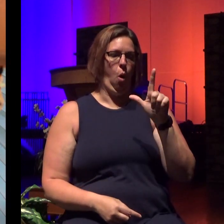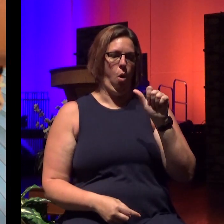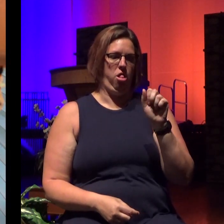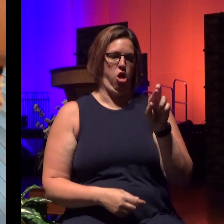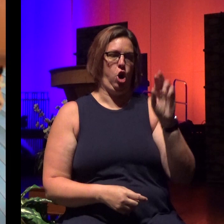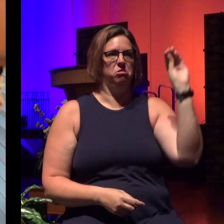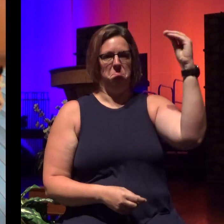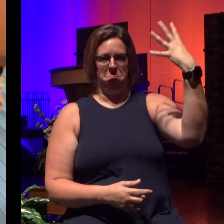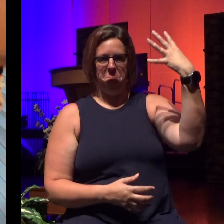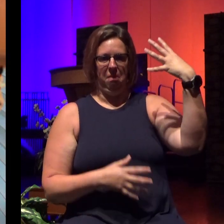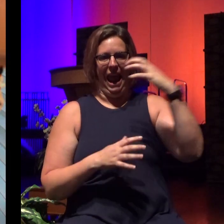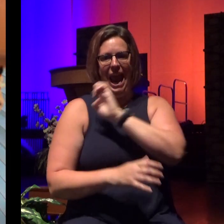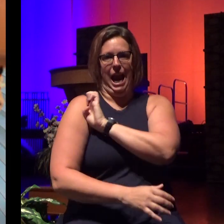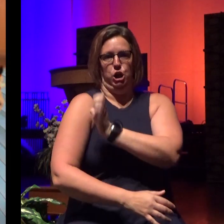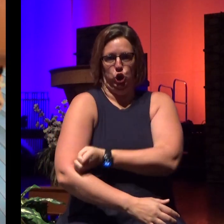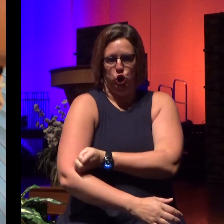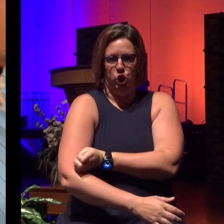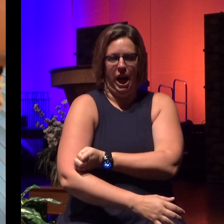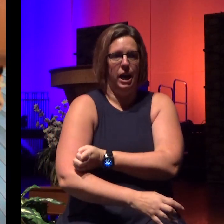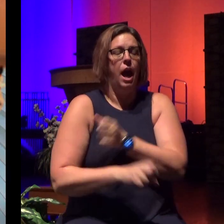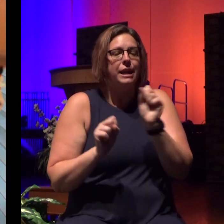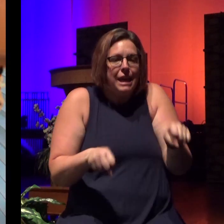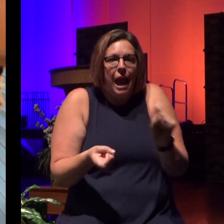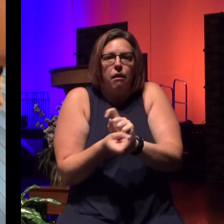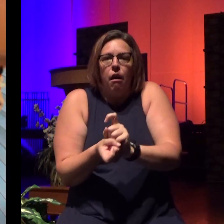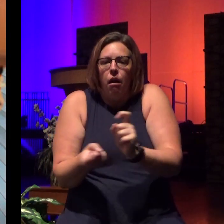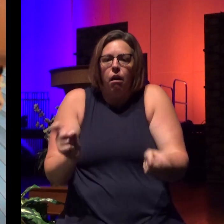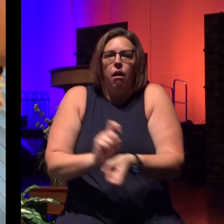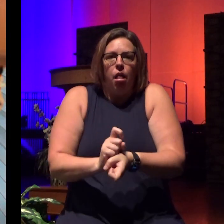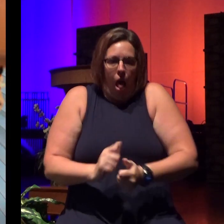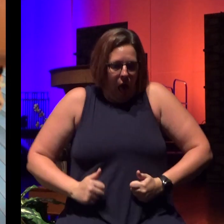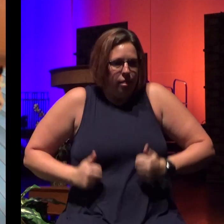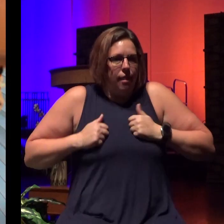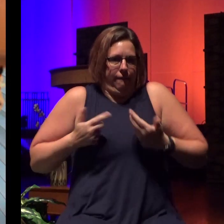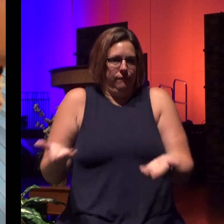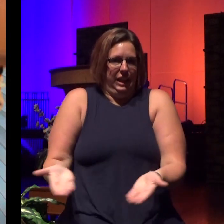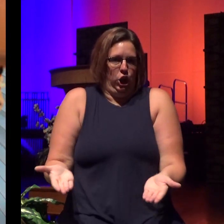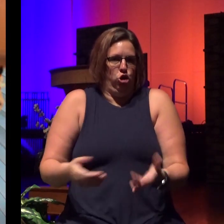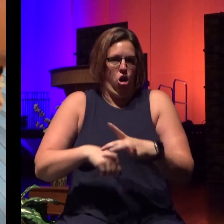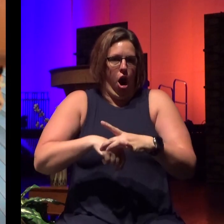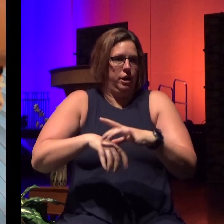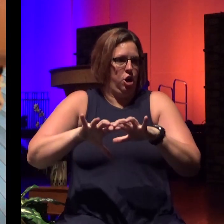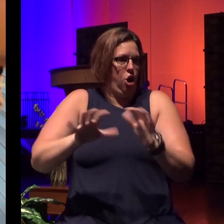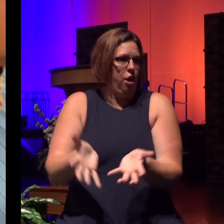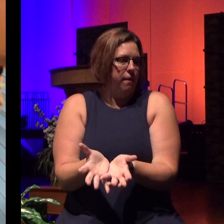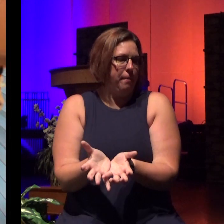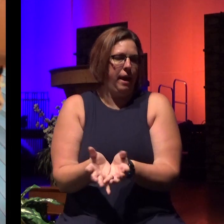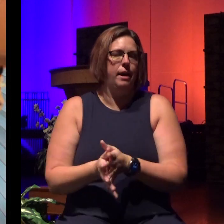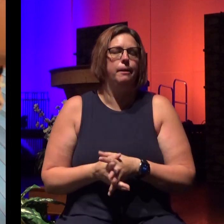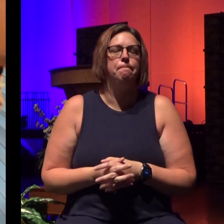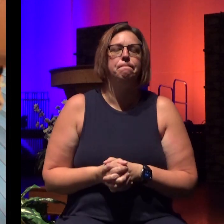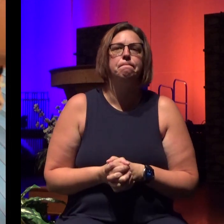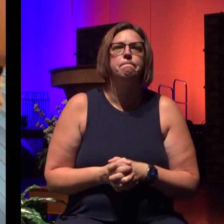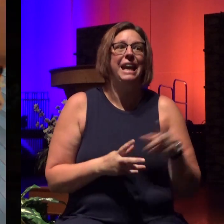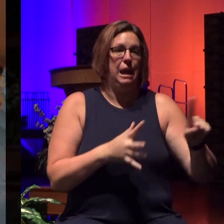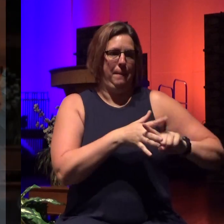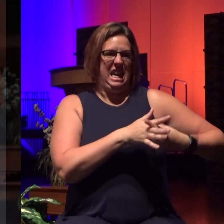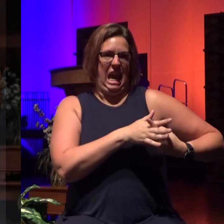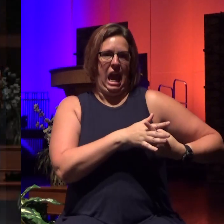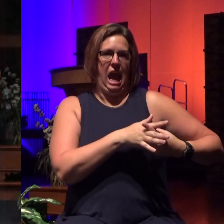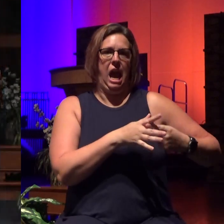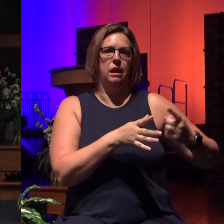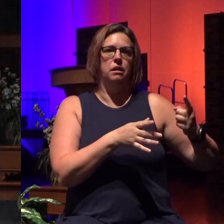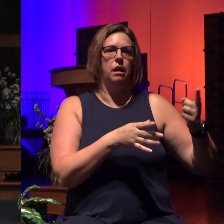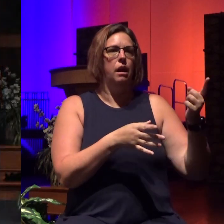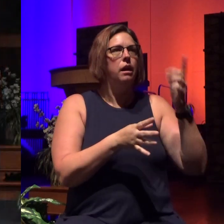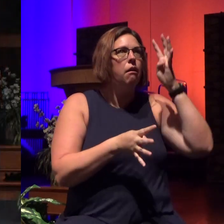could transform our life on this planet. And so he began by creating and designing a pump. And